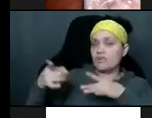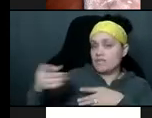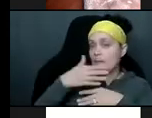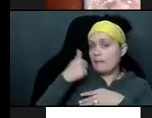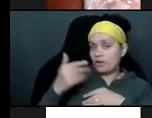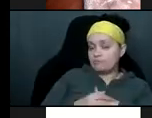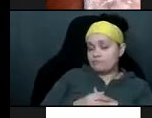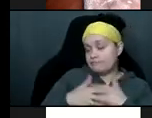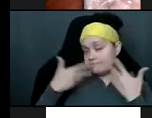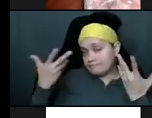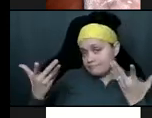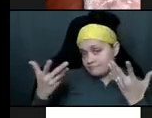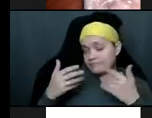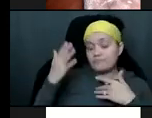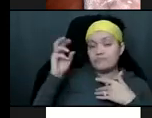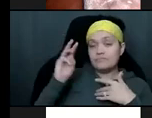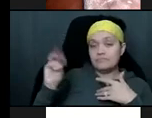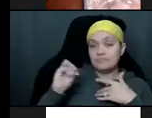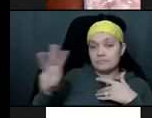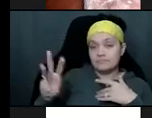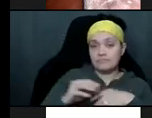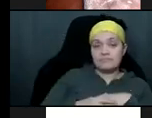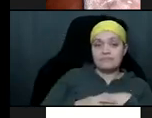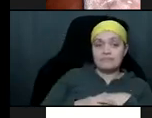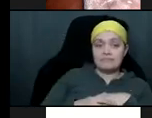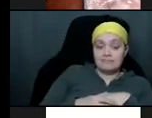Australia. Wow.